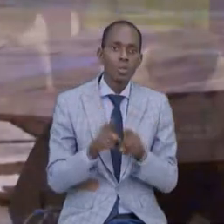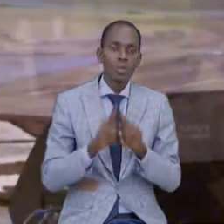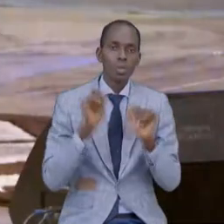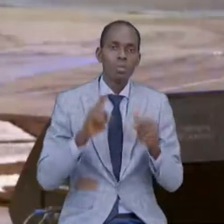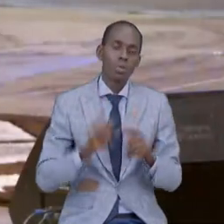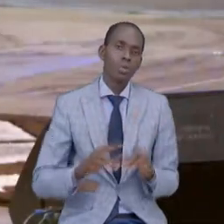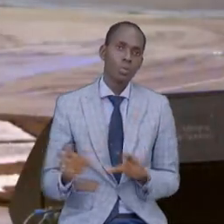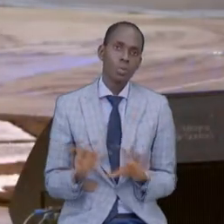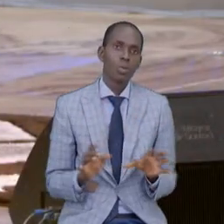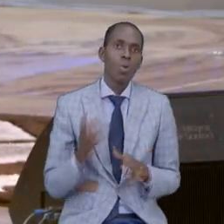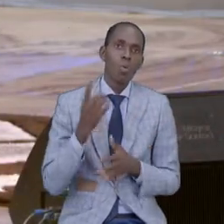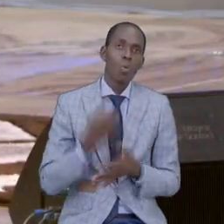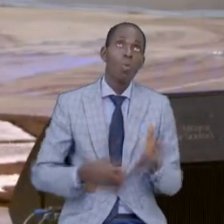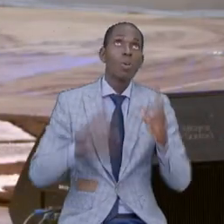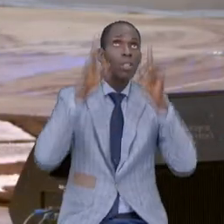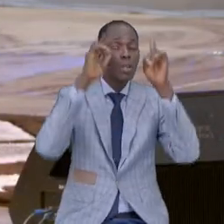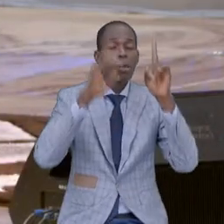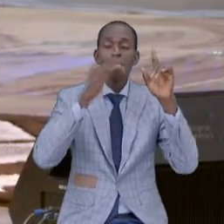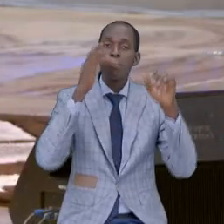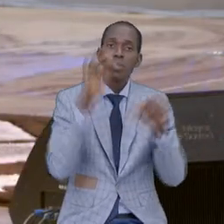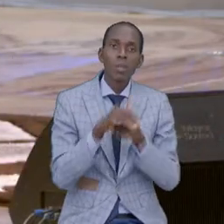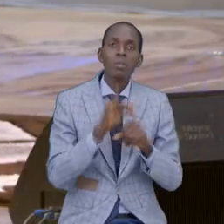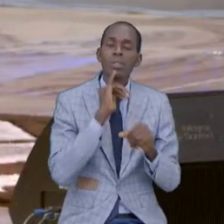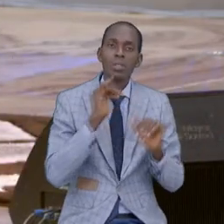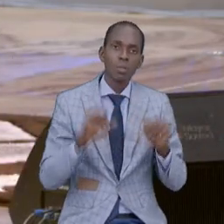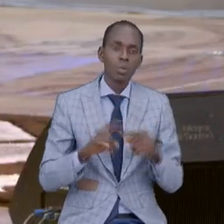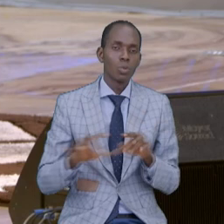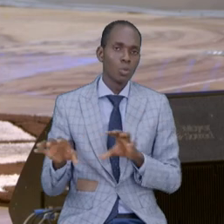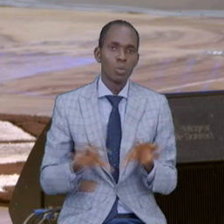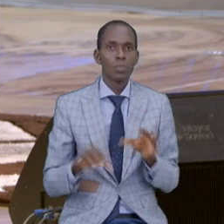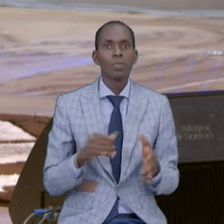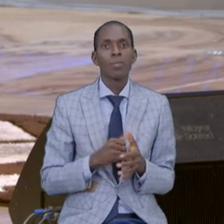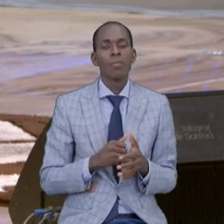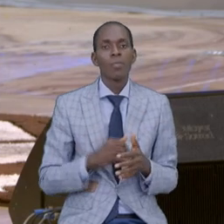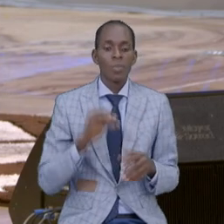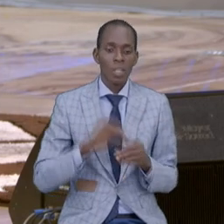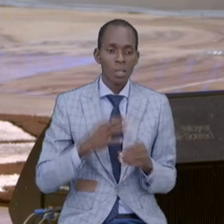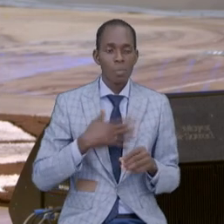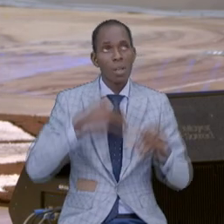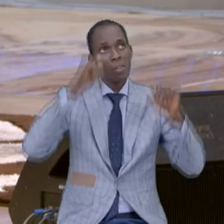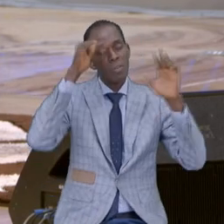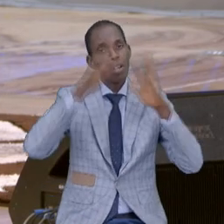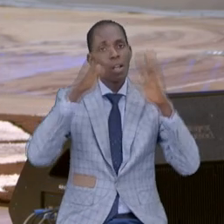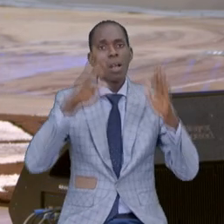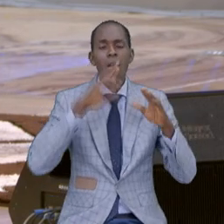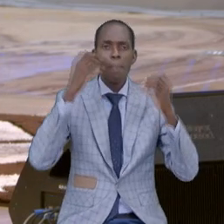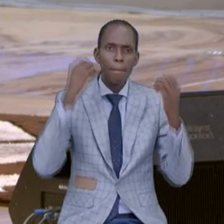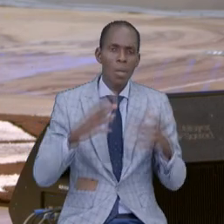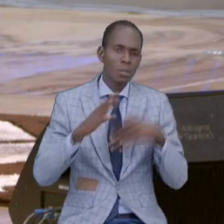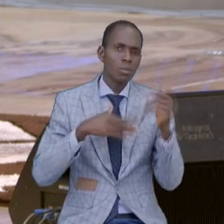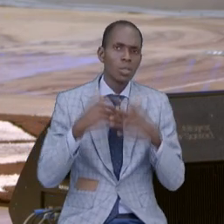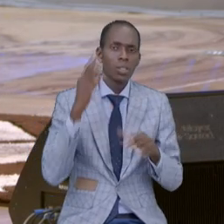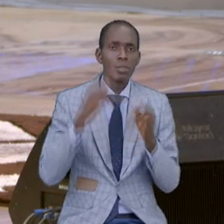promised is able also to perform. In my Father's house are many mansions. If it were not